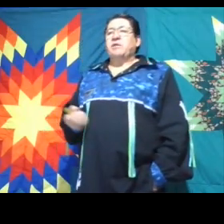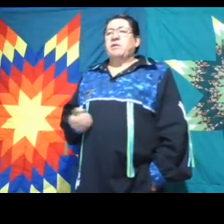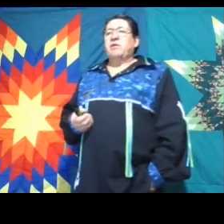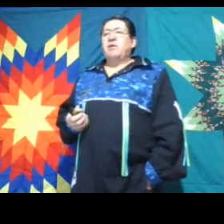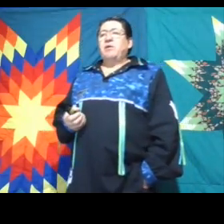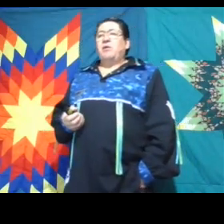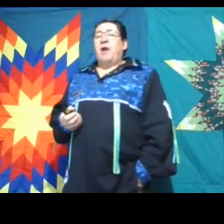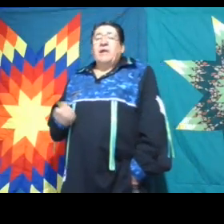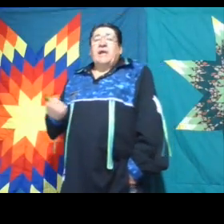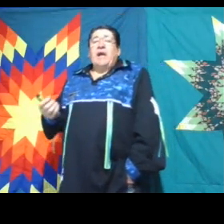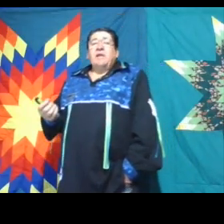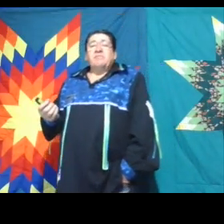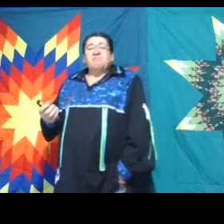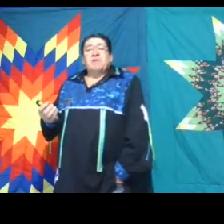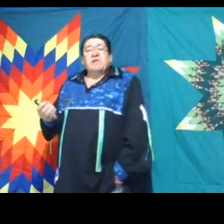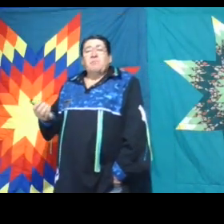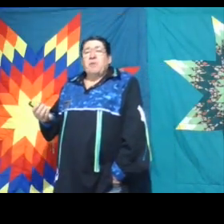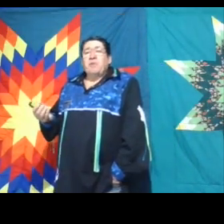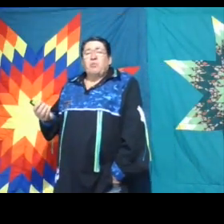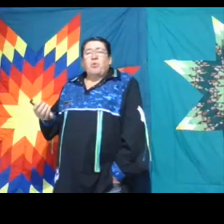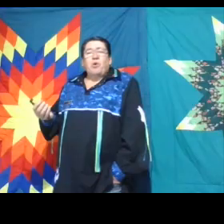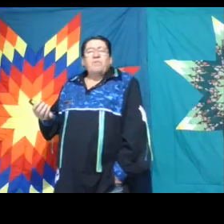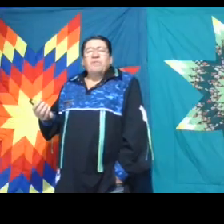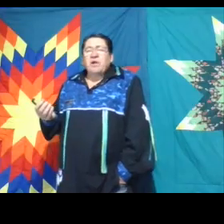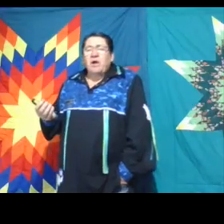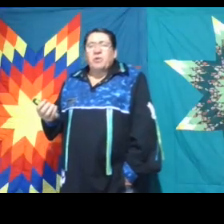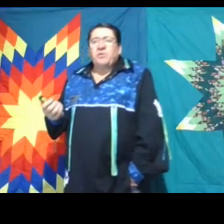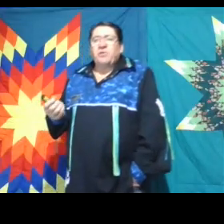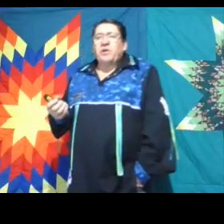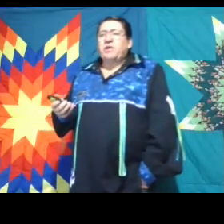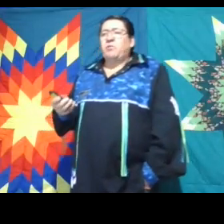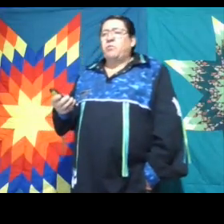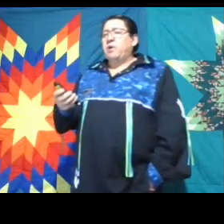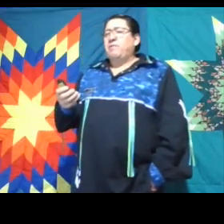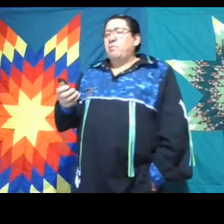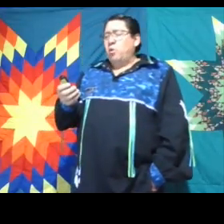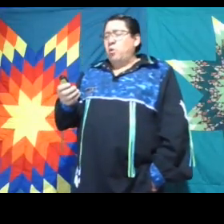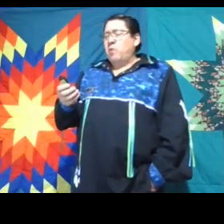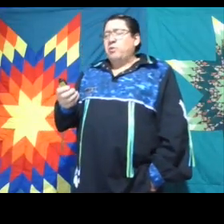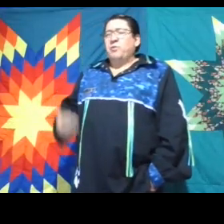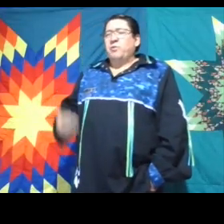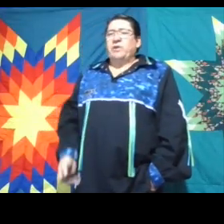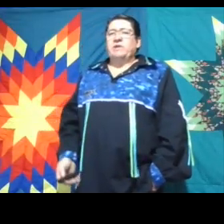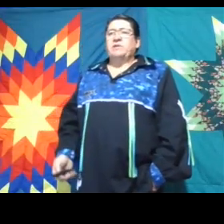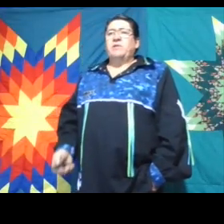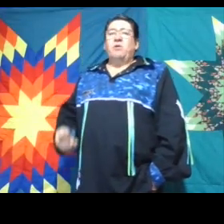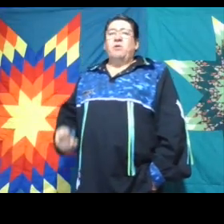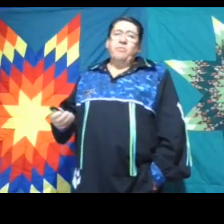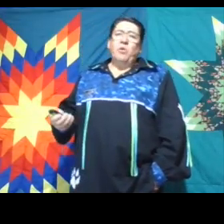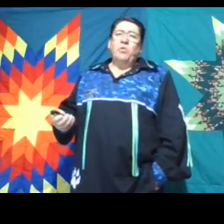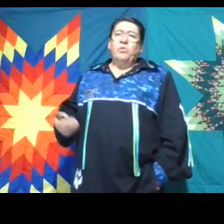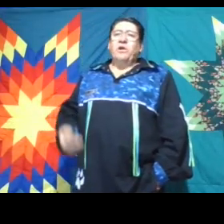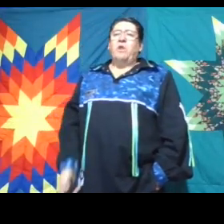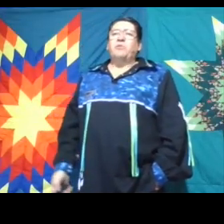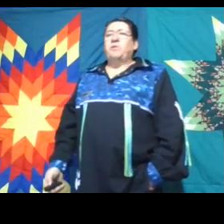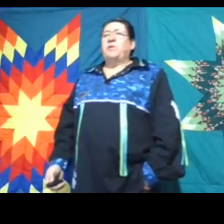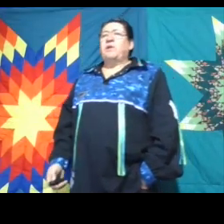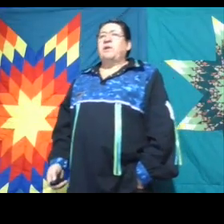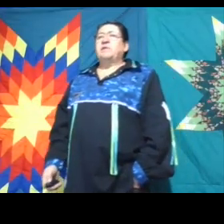training. And again, this might be a perfect opportunity to work from home opportunities or remote